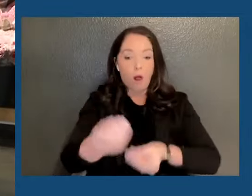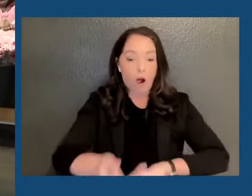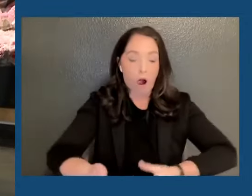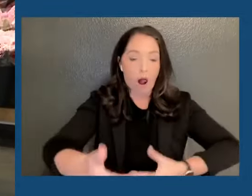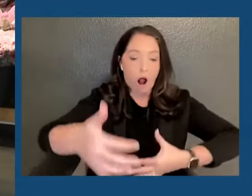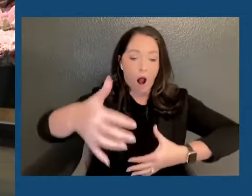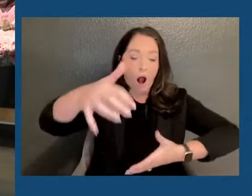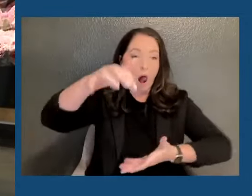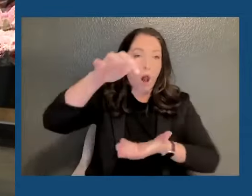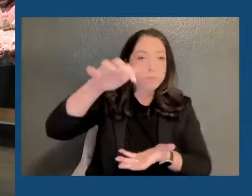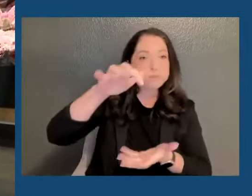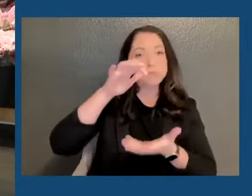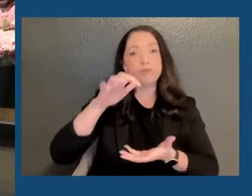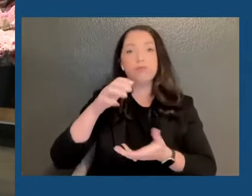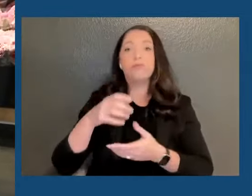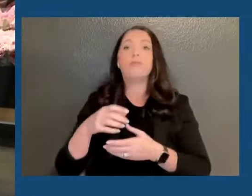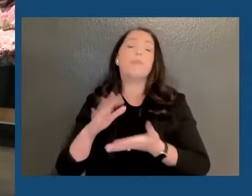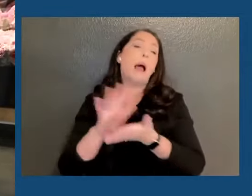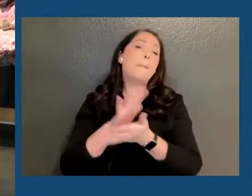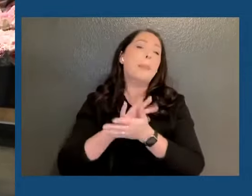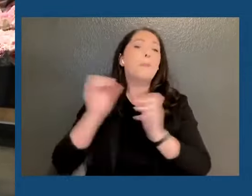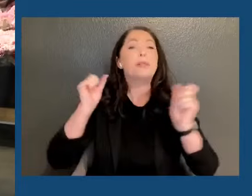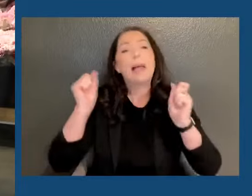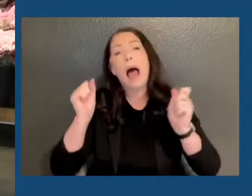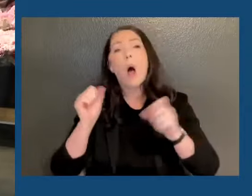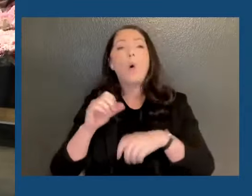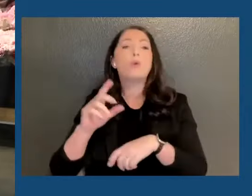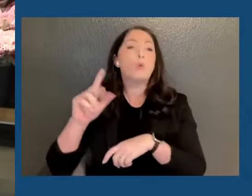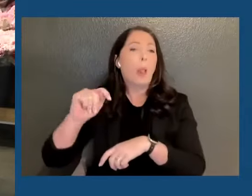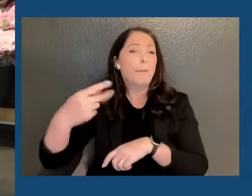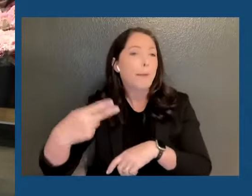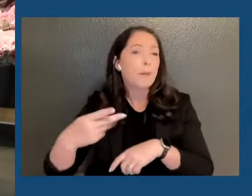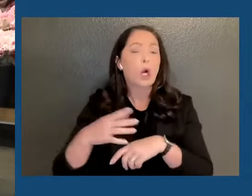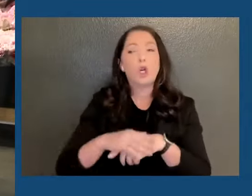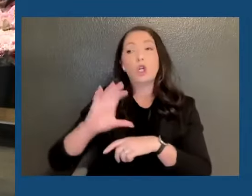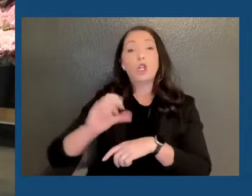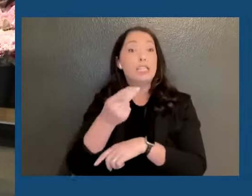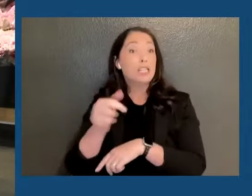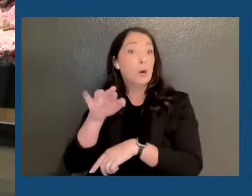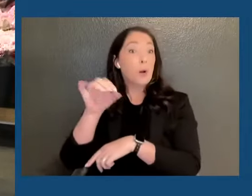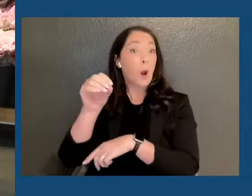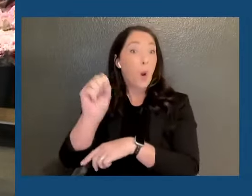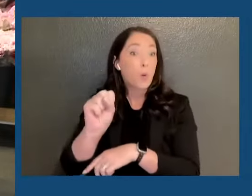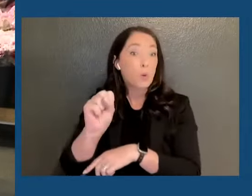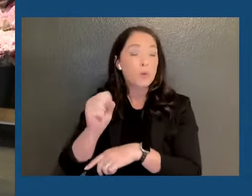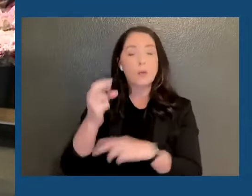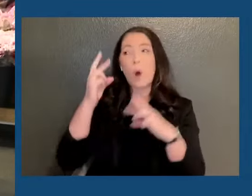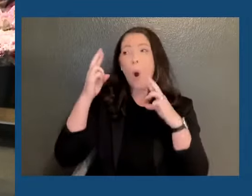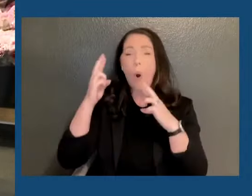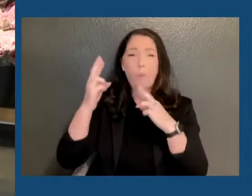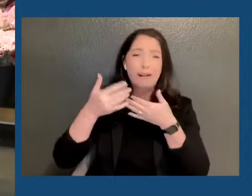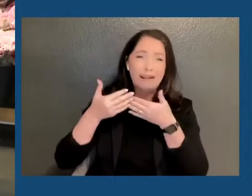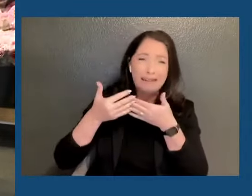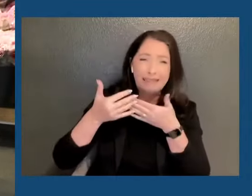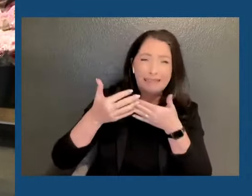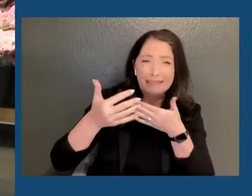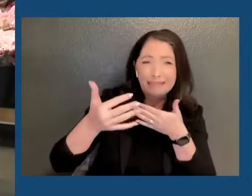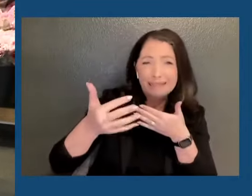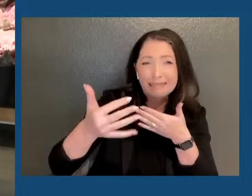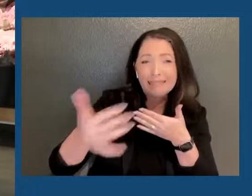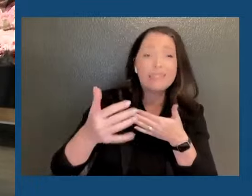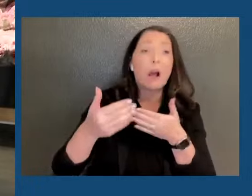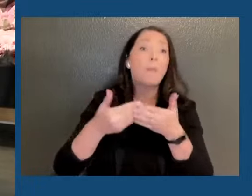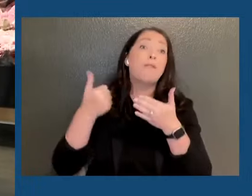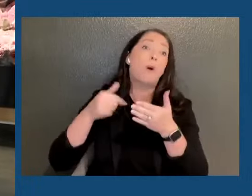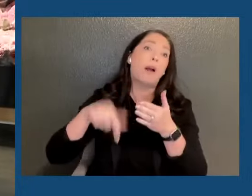paper towels and toilet paper and Cheerios, just hoping they would last as long as possible before I had to go back